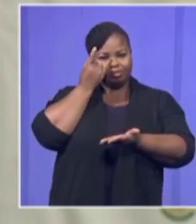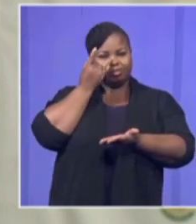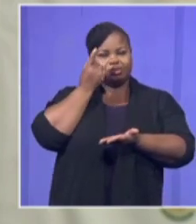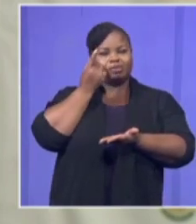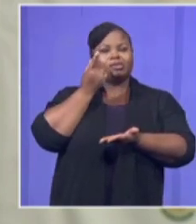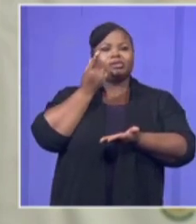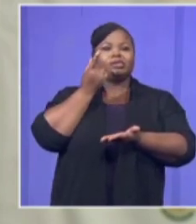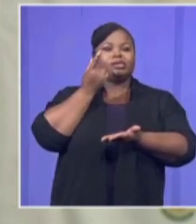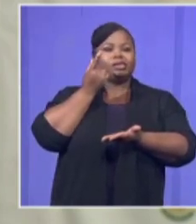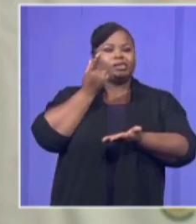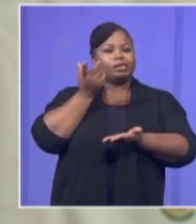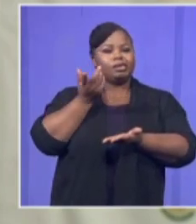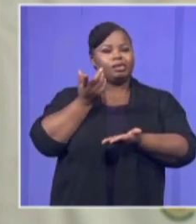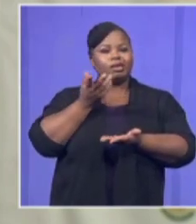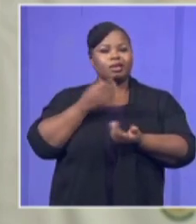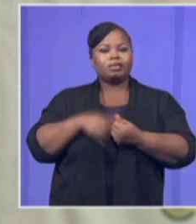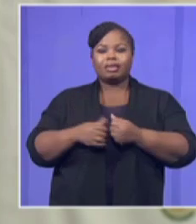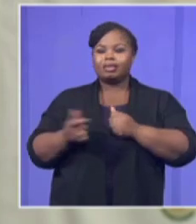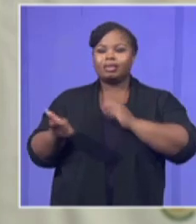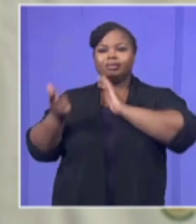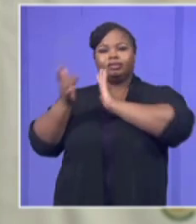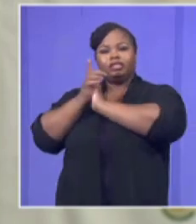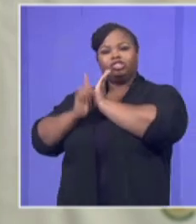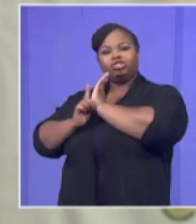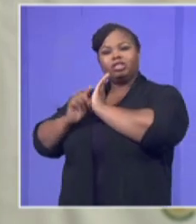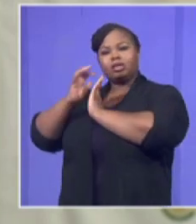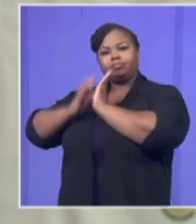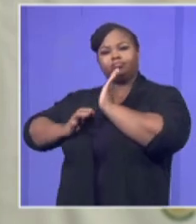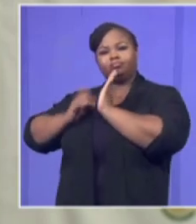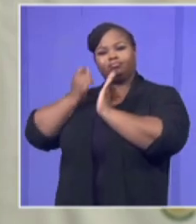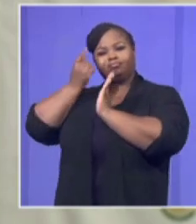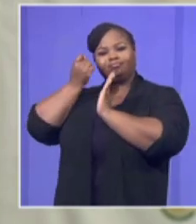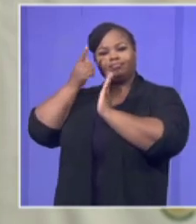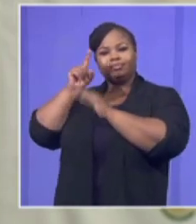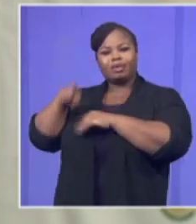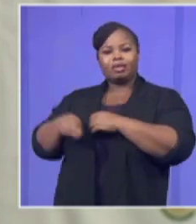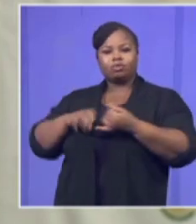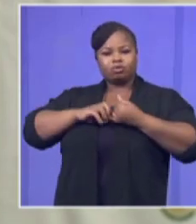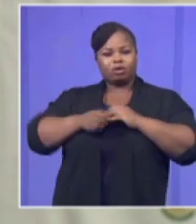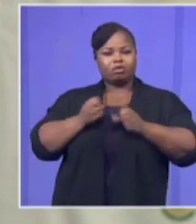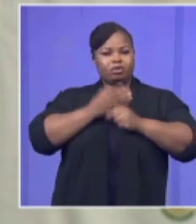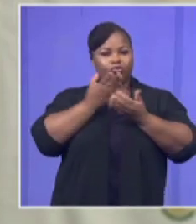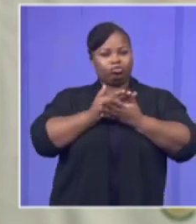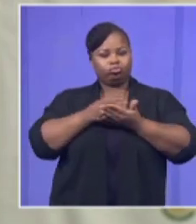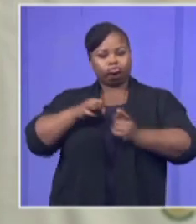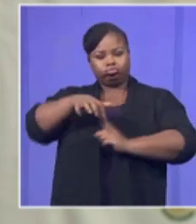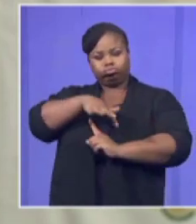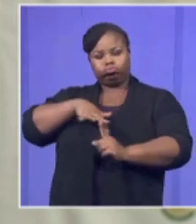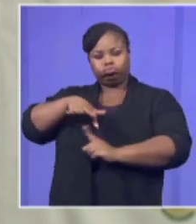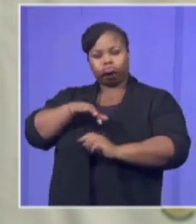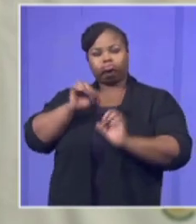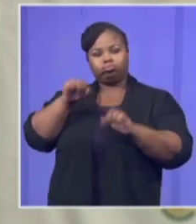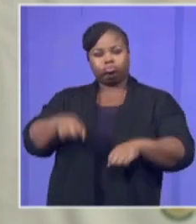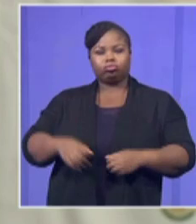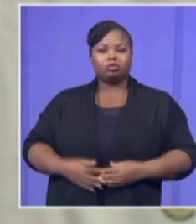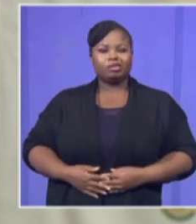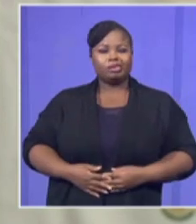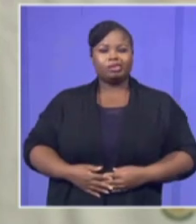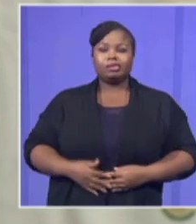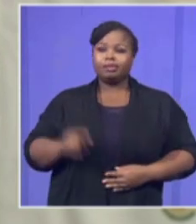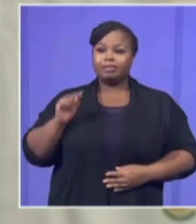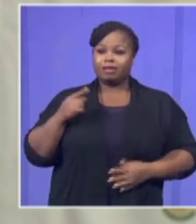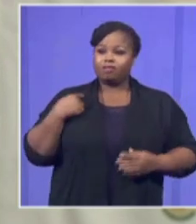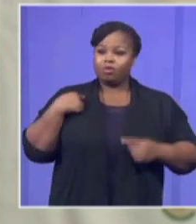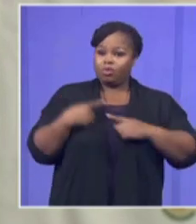kind in a form of legislation. So it's creating that kind of a conducive environment. In as far as where it is at this point